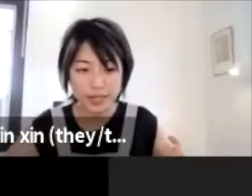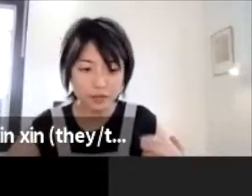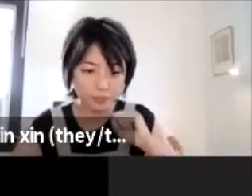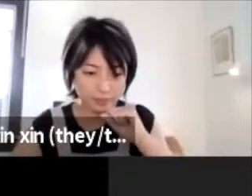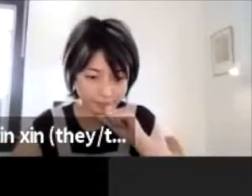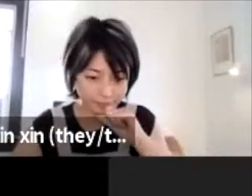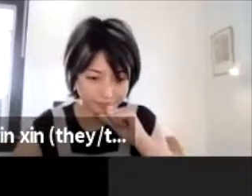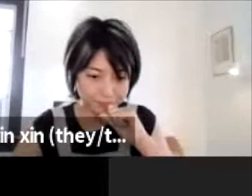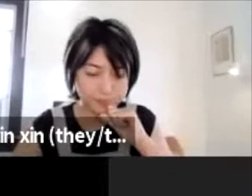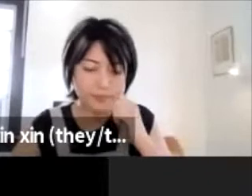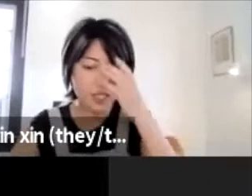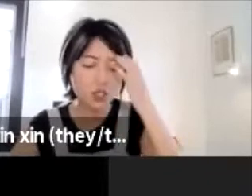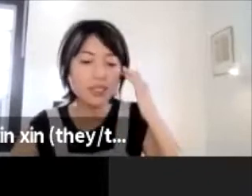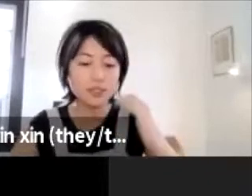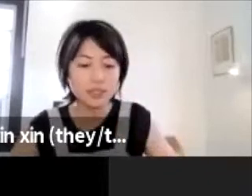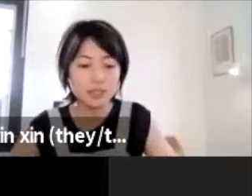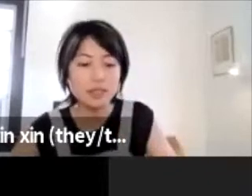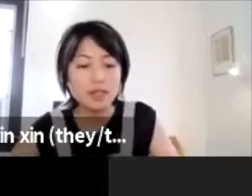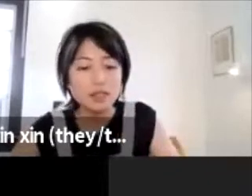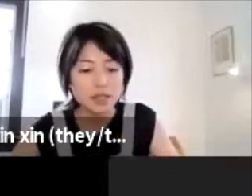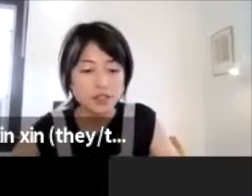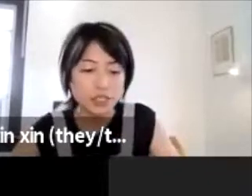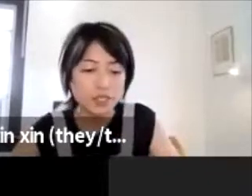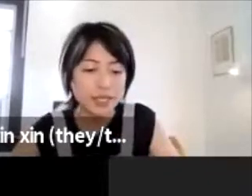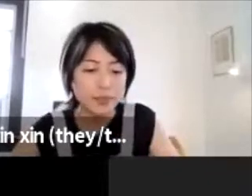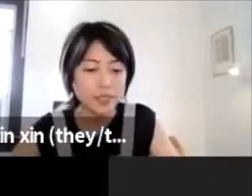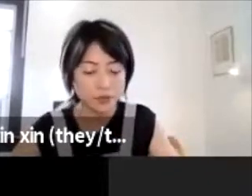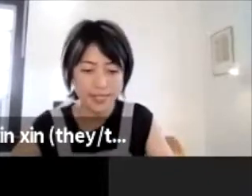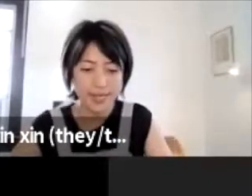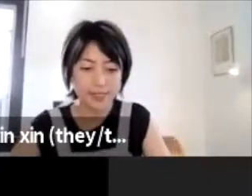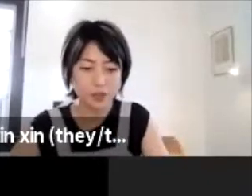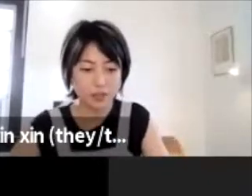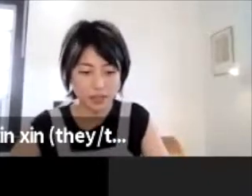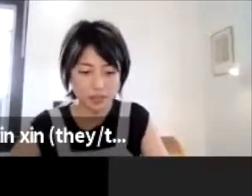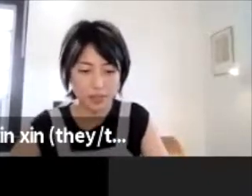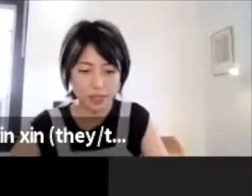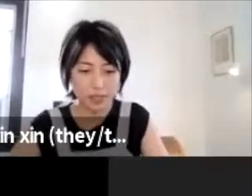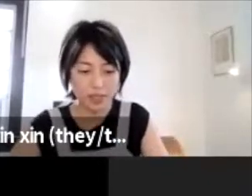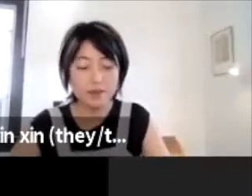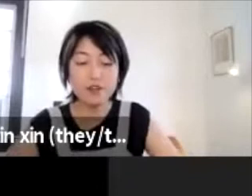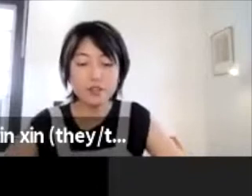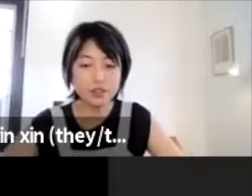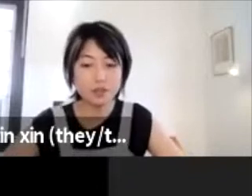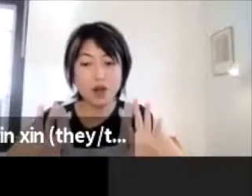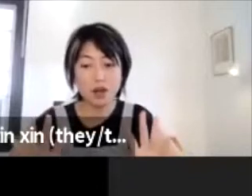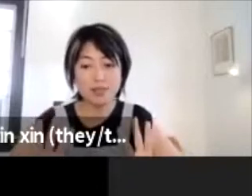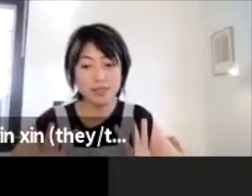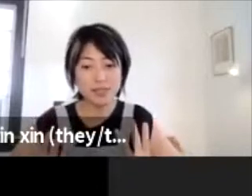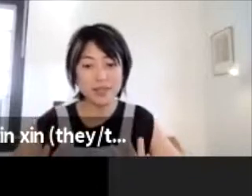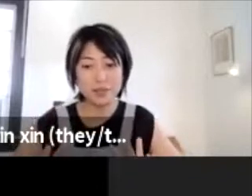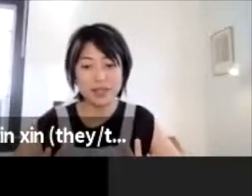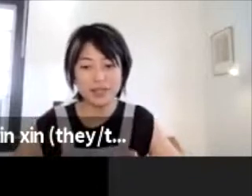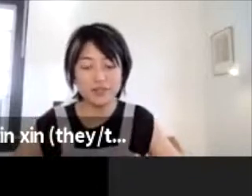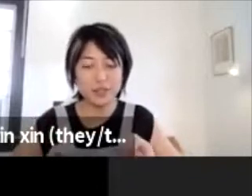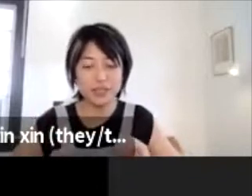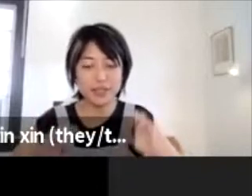in right now. So I'm gonna click sounds good. I'm enthusiastic to participate. And feel free to like pause anytime,